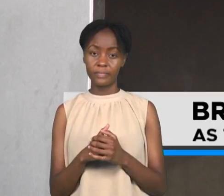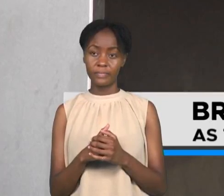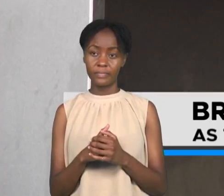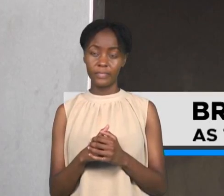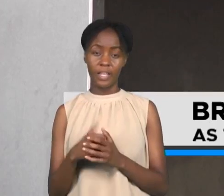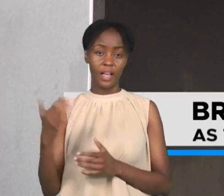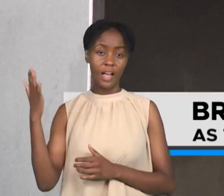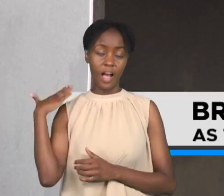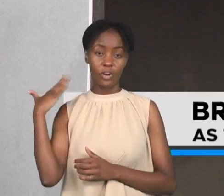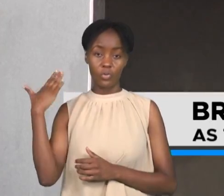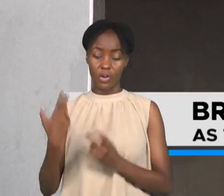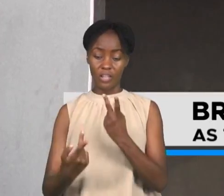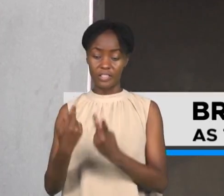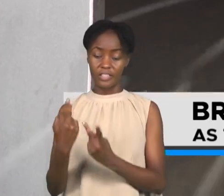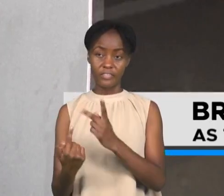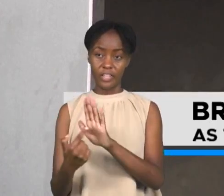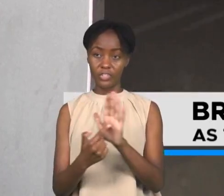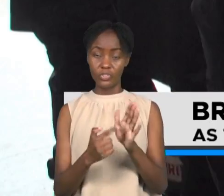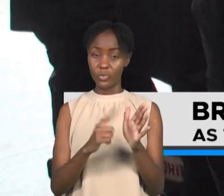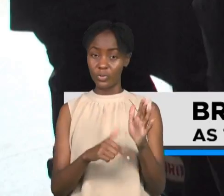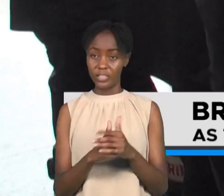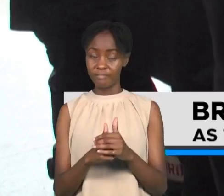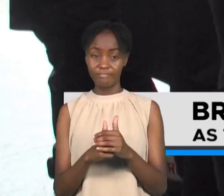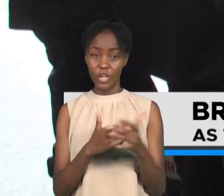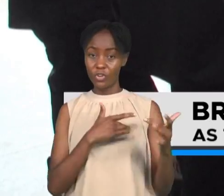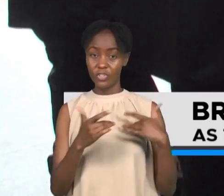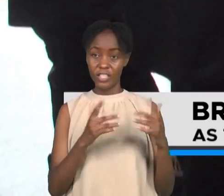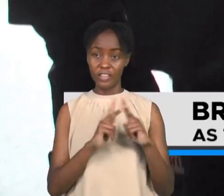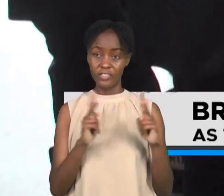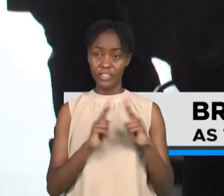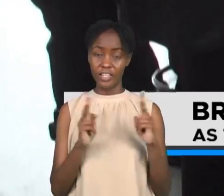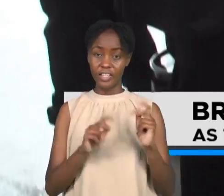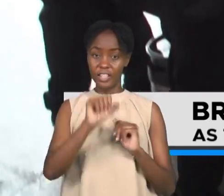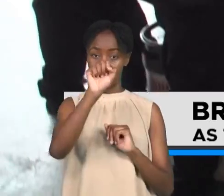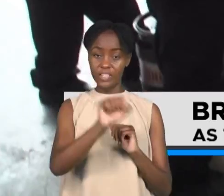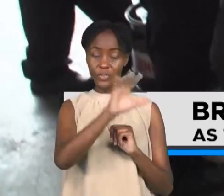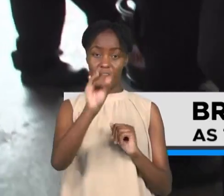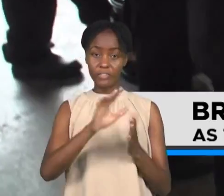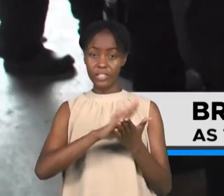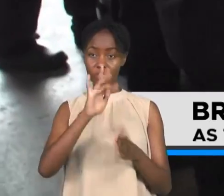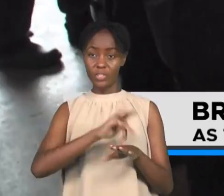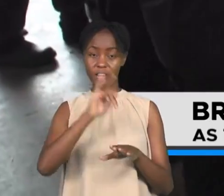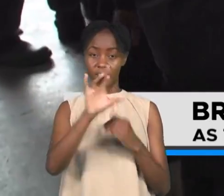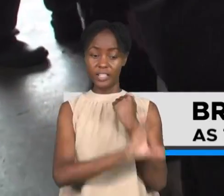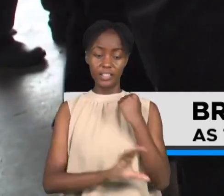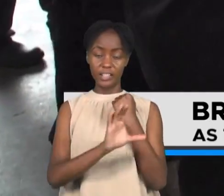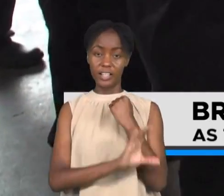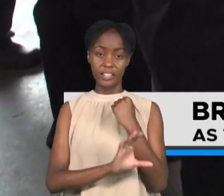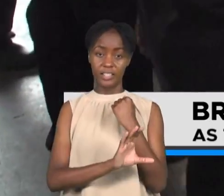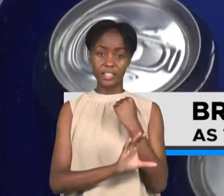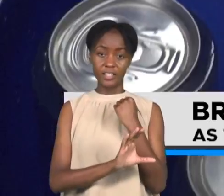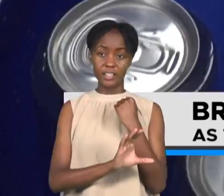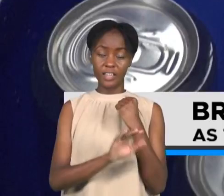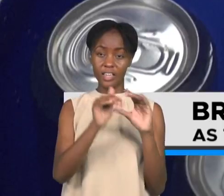chef Sikong Gomo puts the lids on the aluminium counts. South Africa, by far the most affected country on the continent by the virus, has more